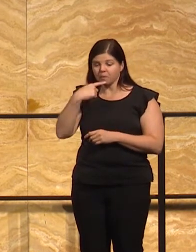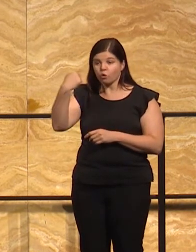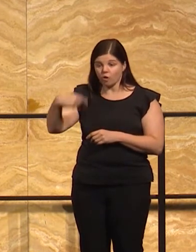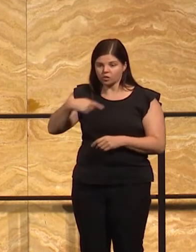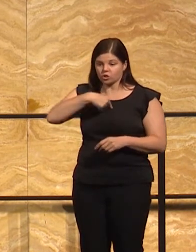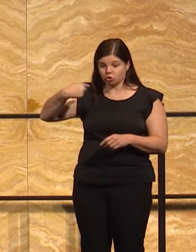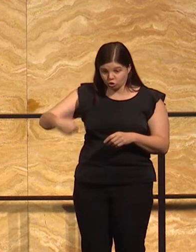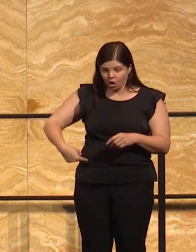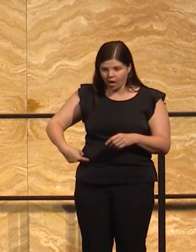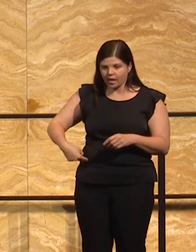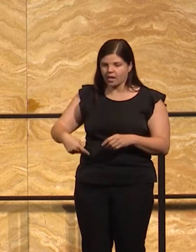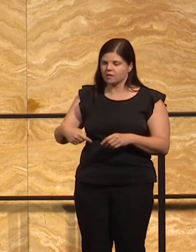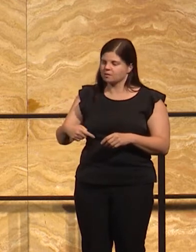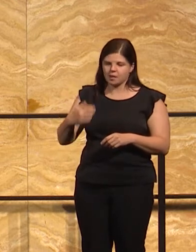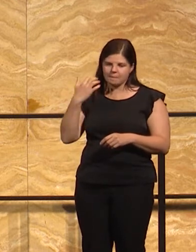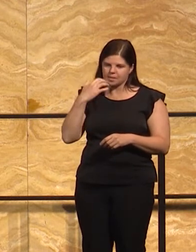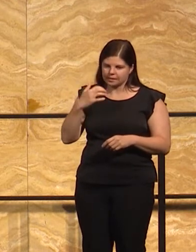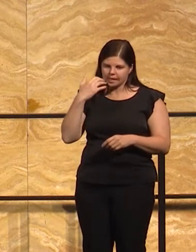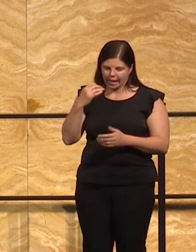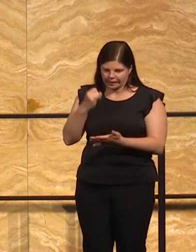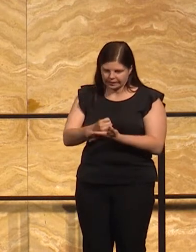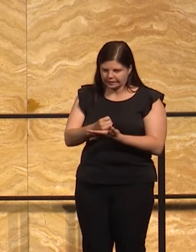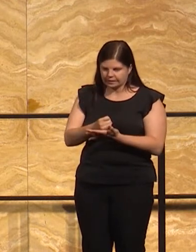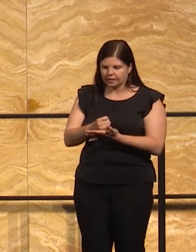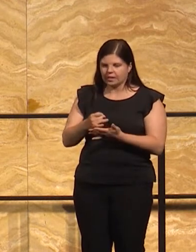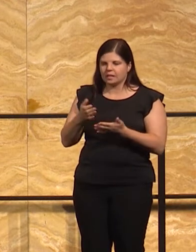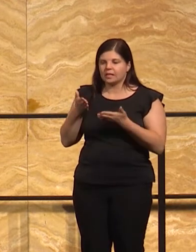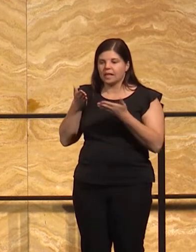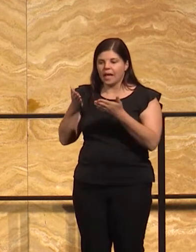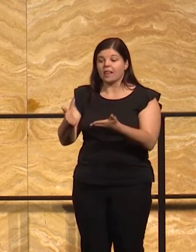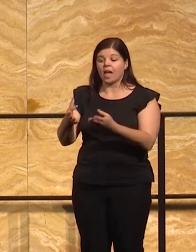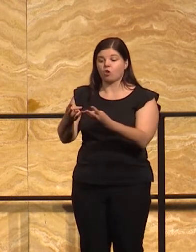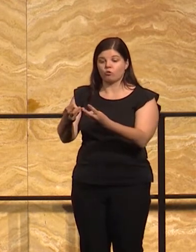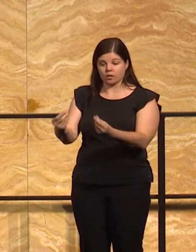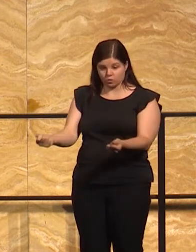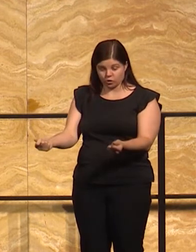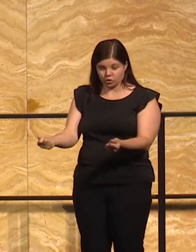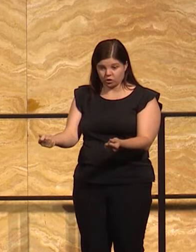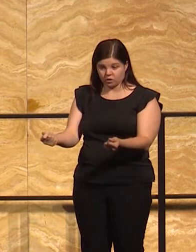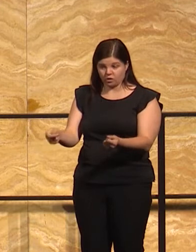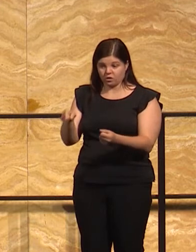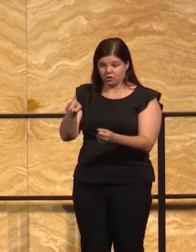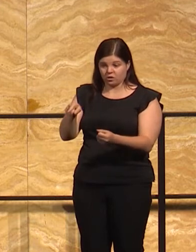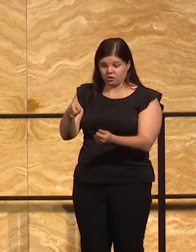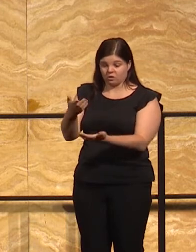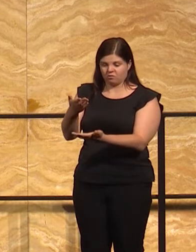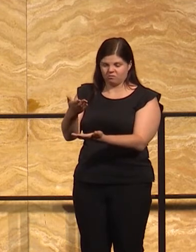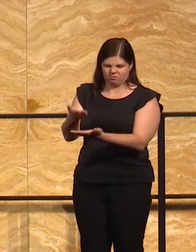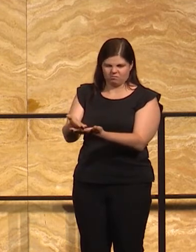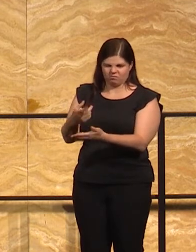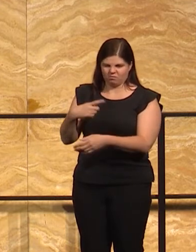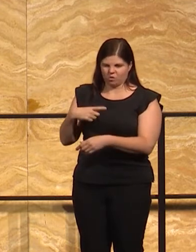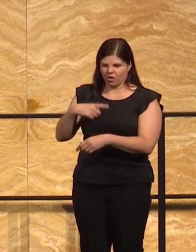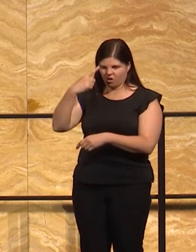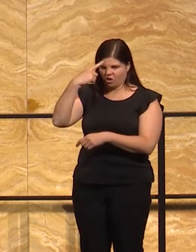China made the mistake in allowing a resolution on the concept, the principle